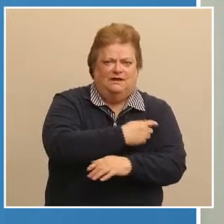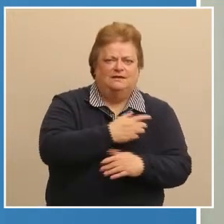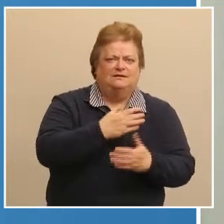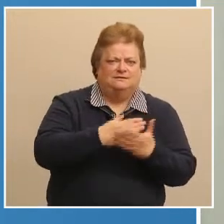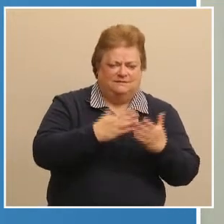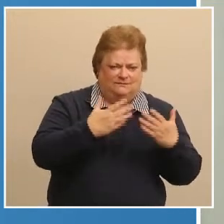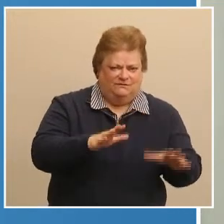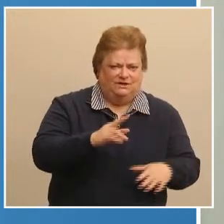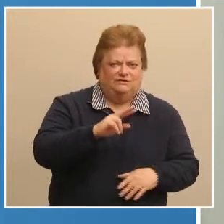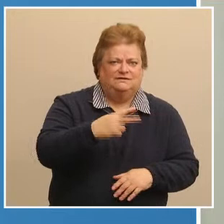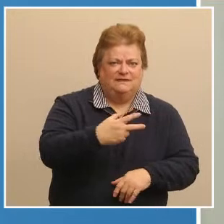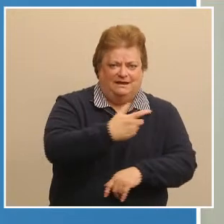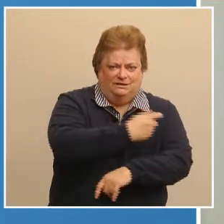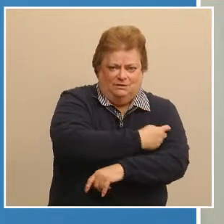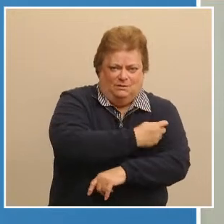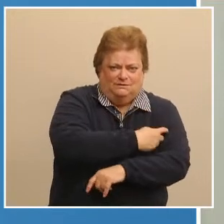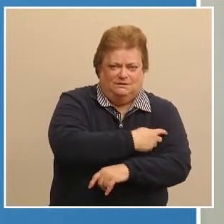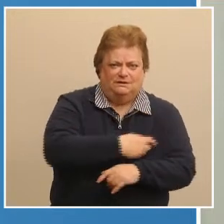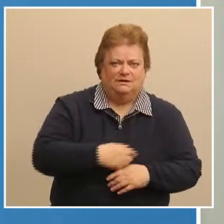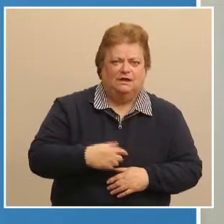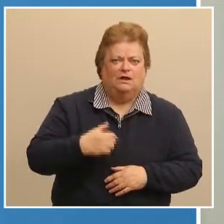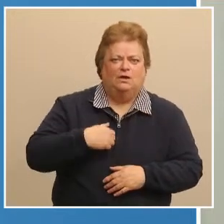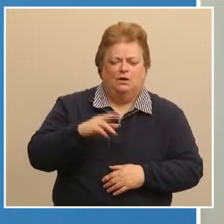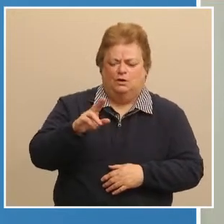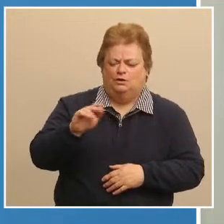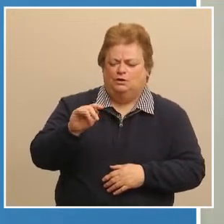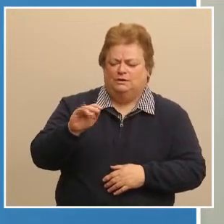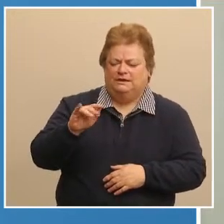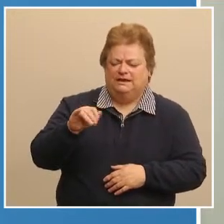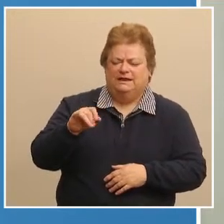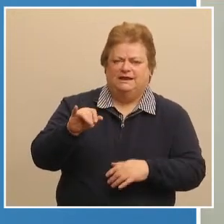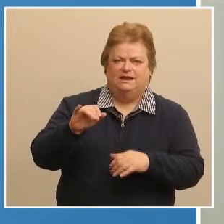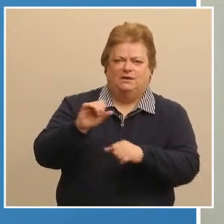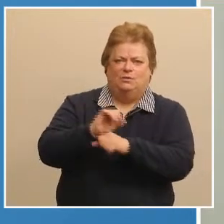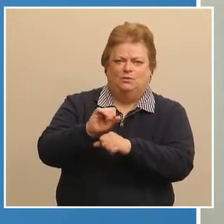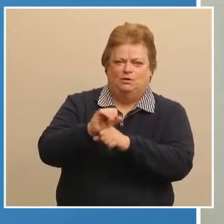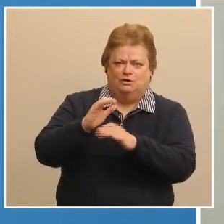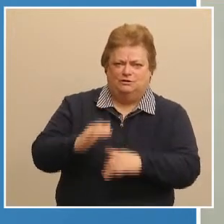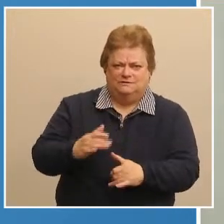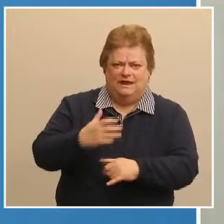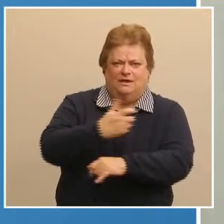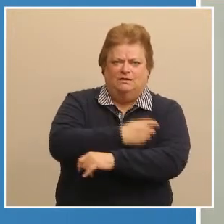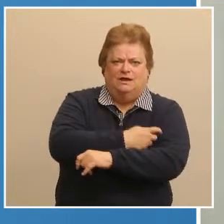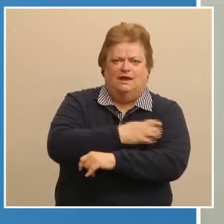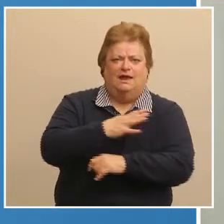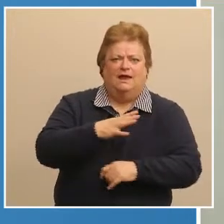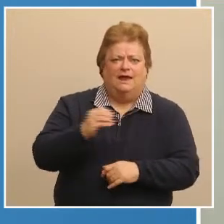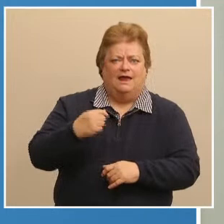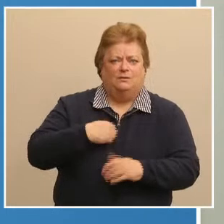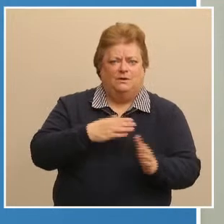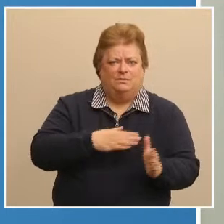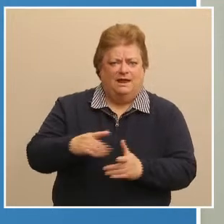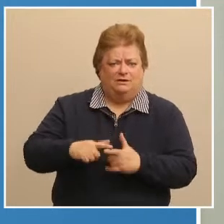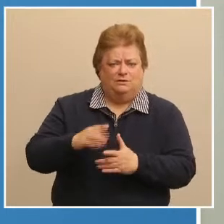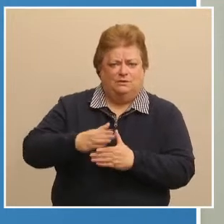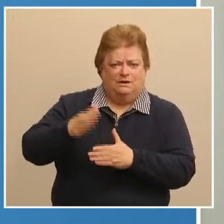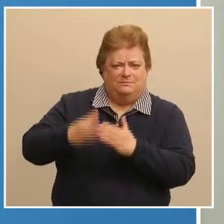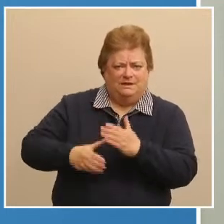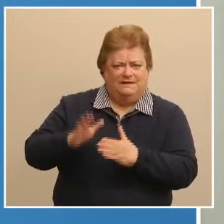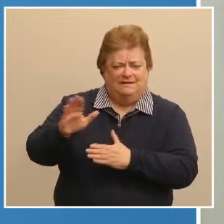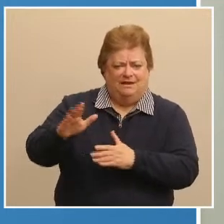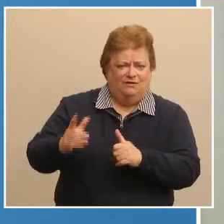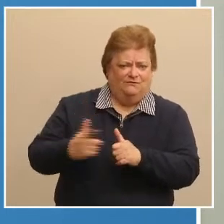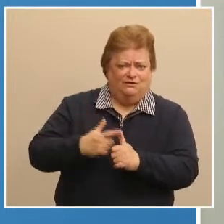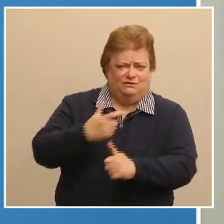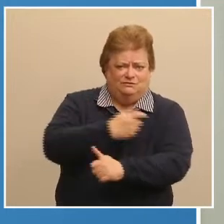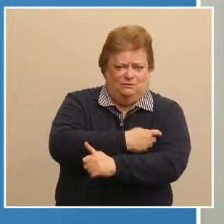doses. Vaccination of utility workers is underway, and barring unforeseen circumstances, we plan to complete their first doses